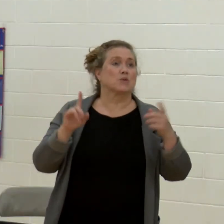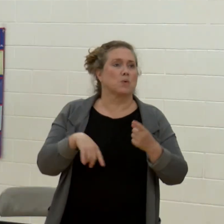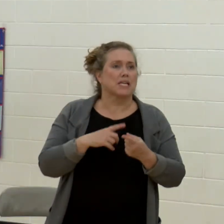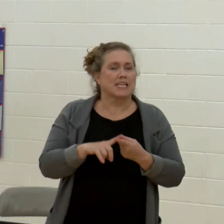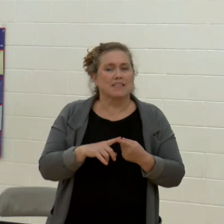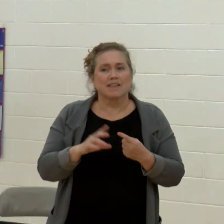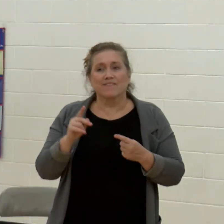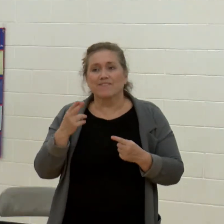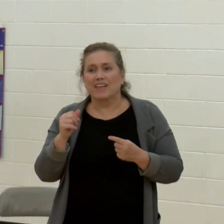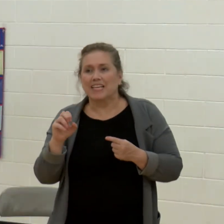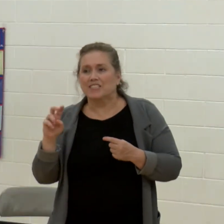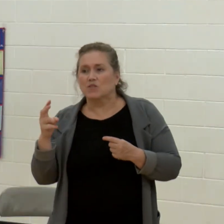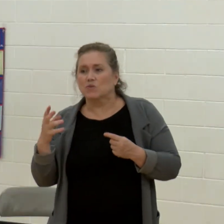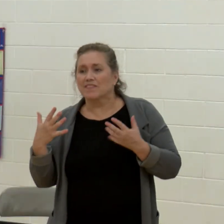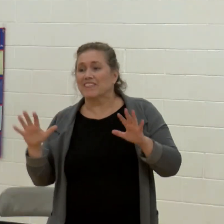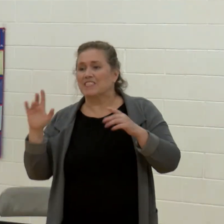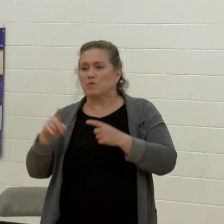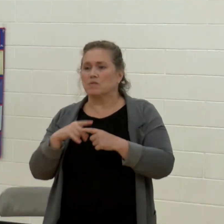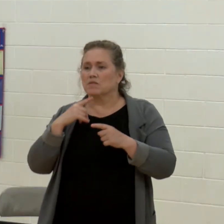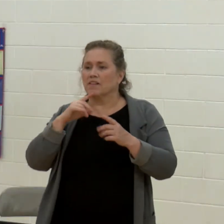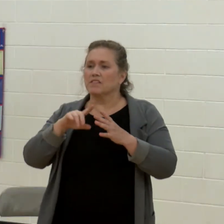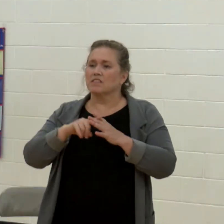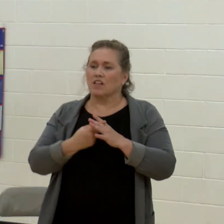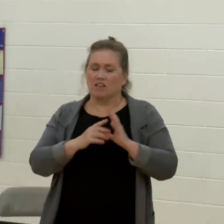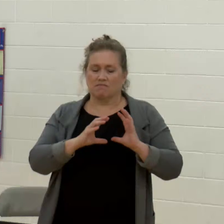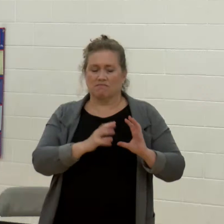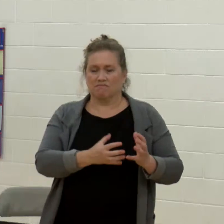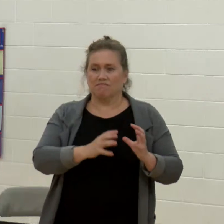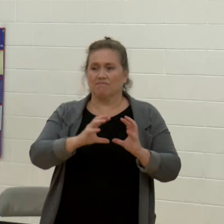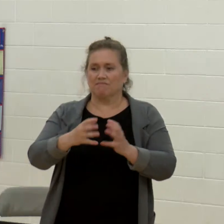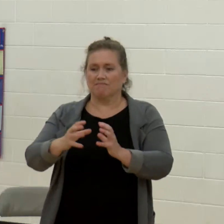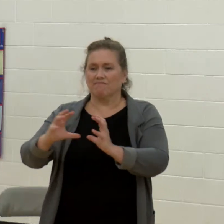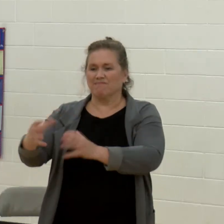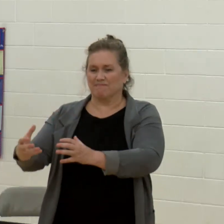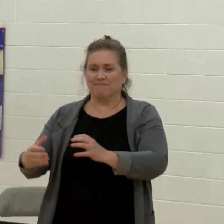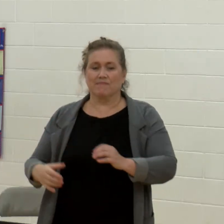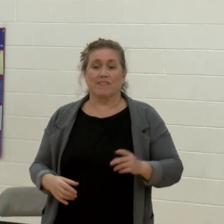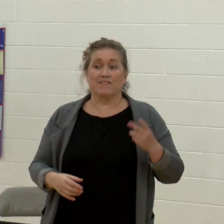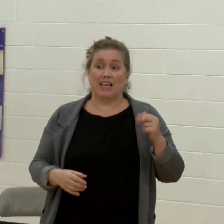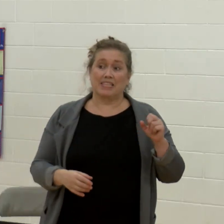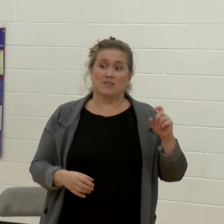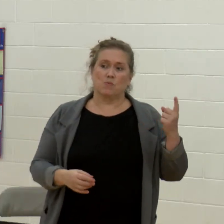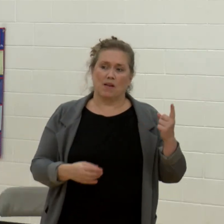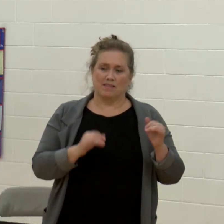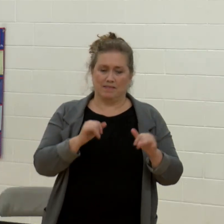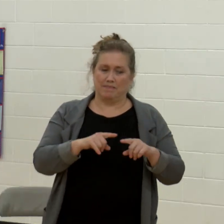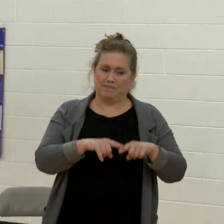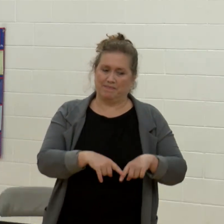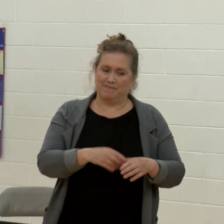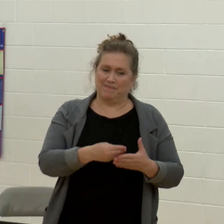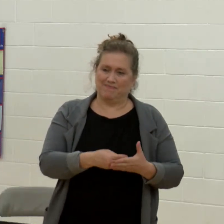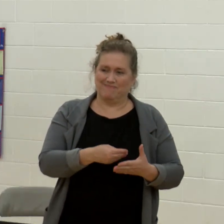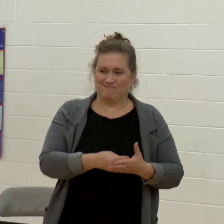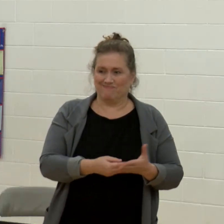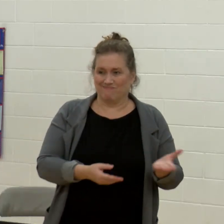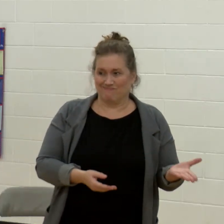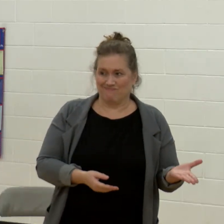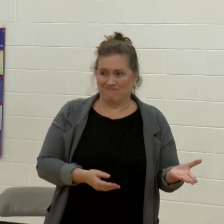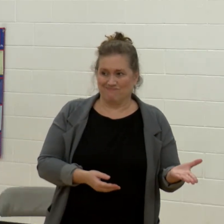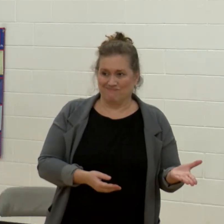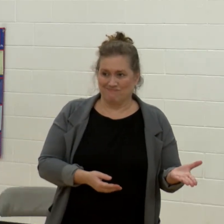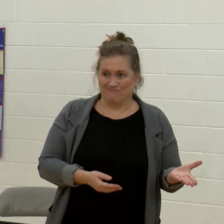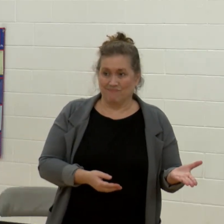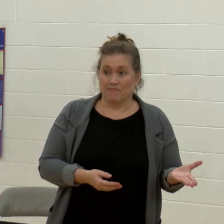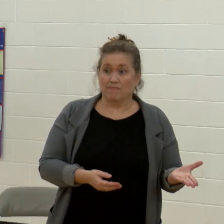The plan is to do it in phases, mostly because of funding restrictions. Right now, the budget probably